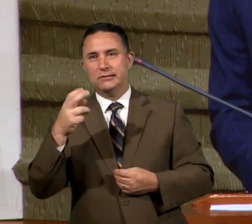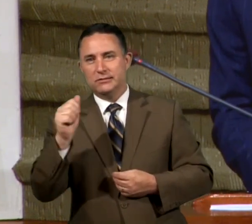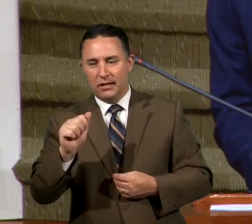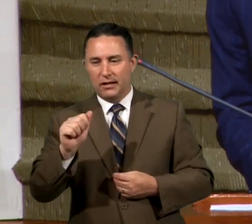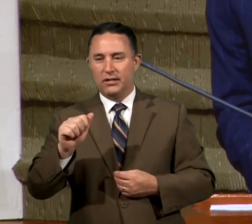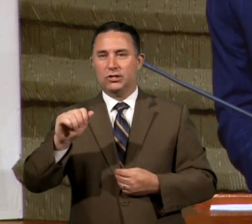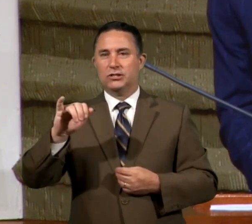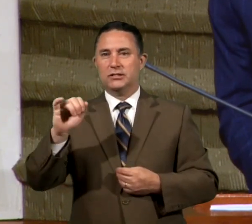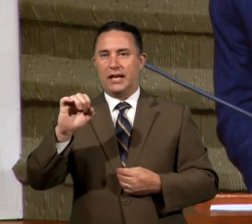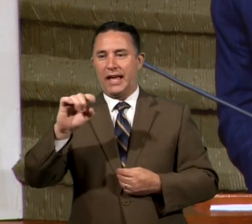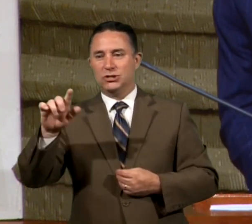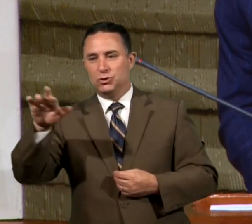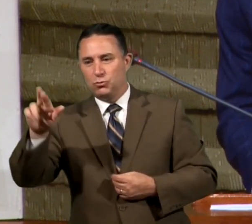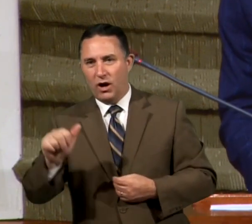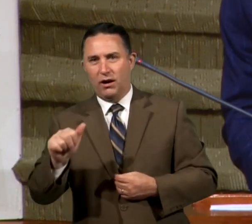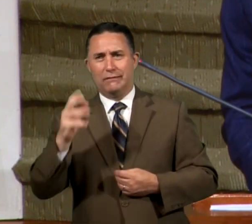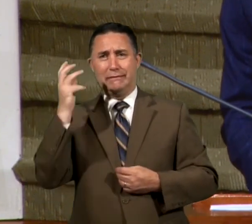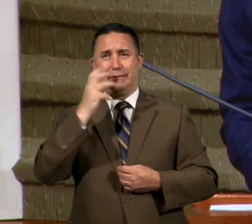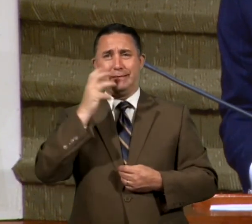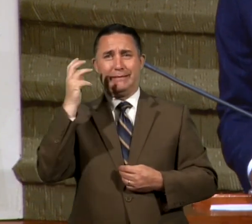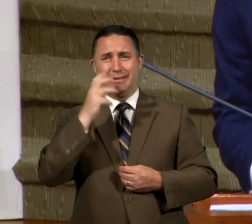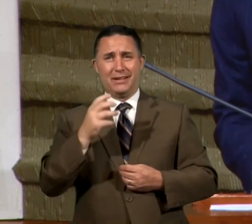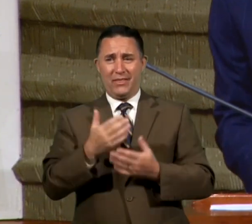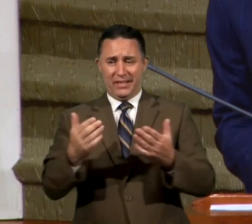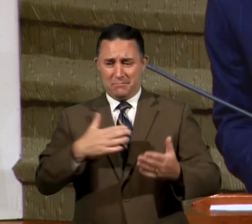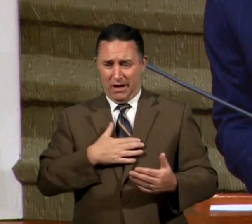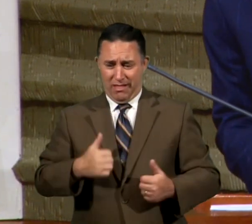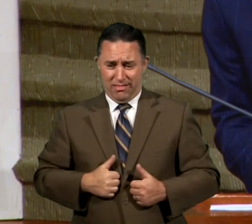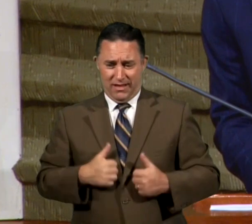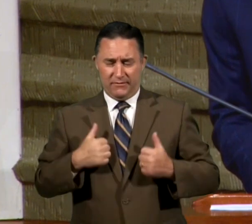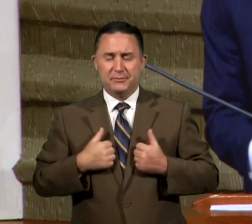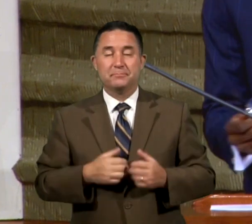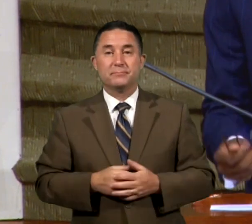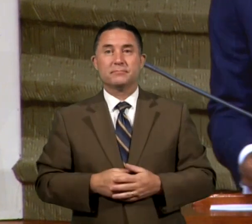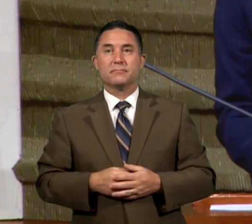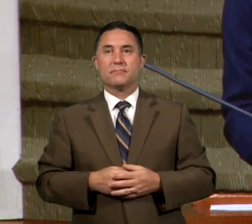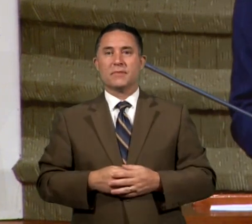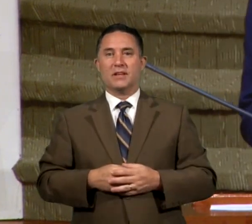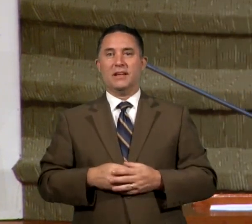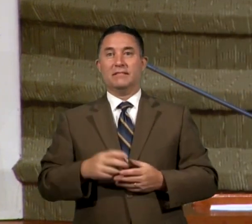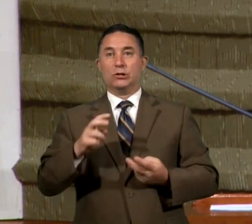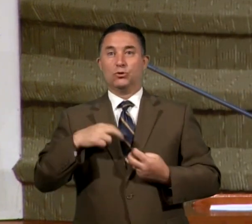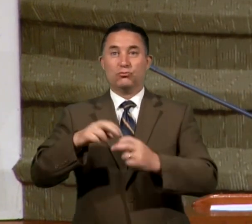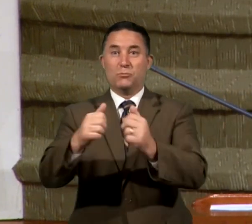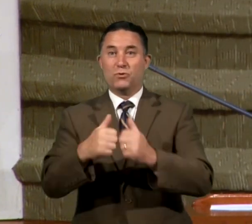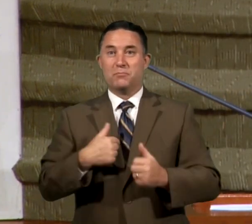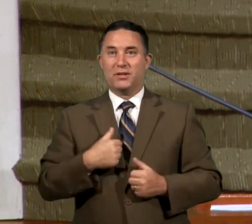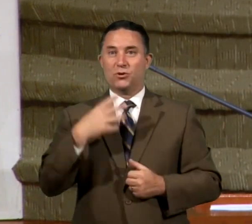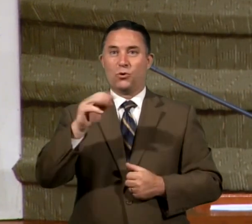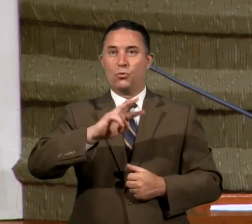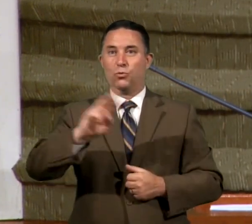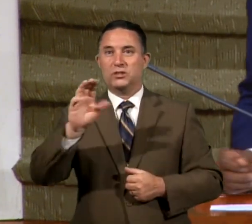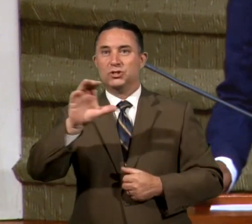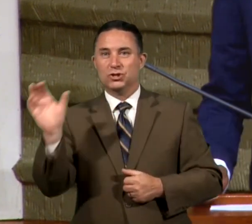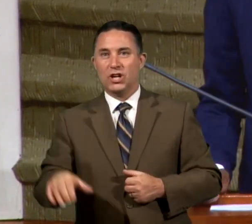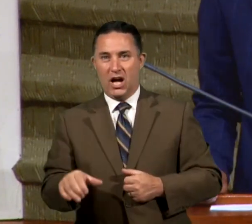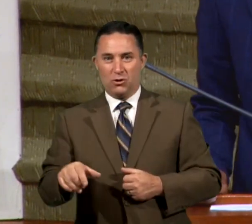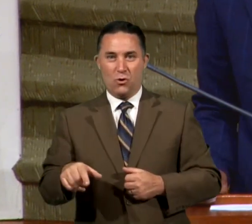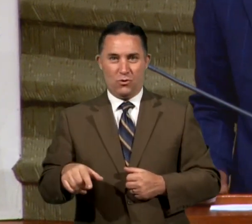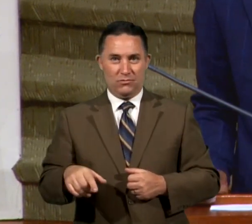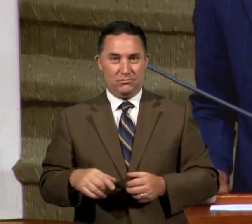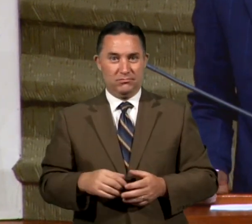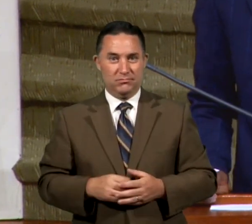Ezra. Just unimaginable things in my life. I'd have to take you guys on a trip with me out to the west side of Chicago